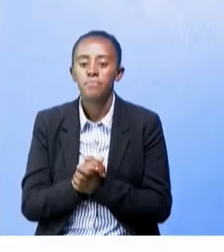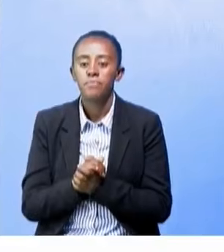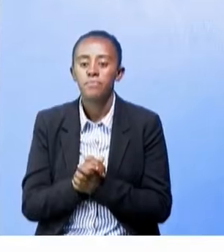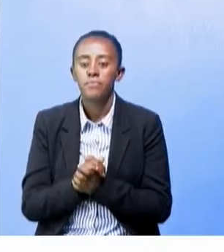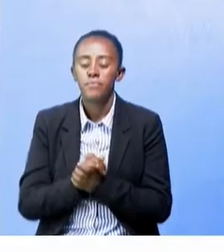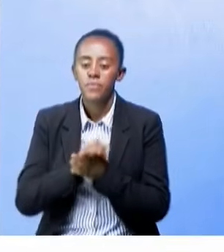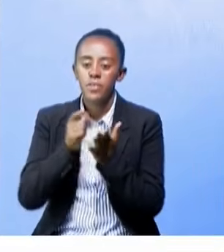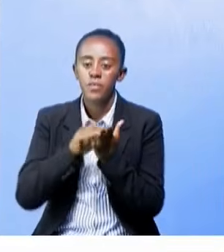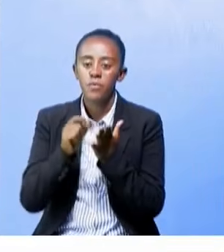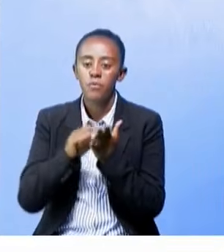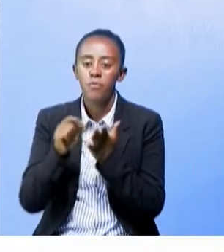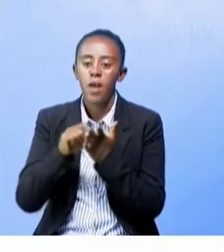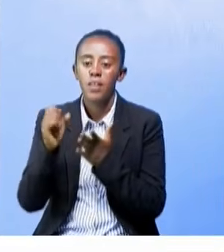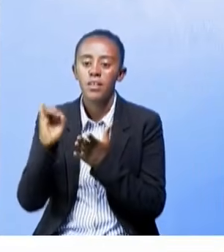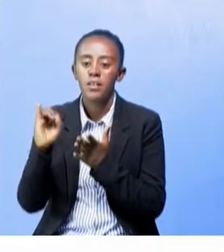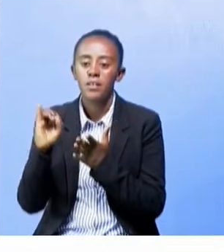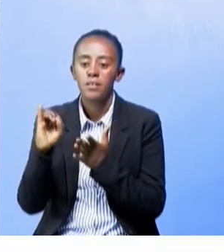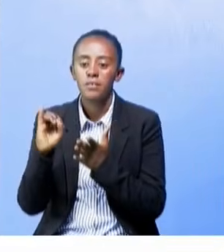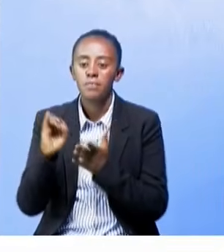writing.